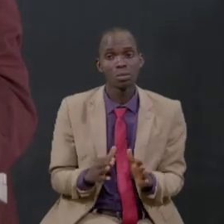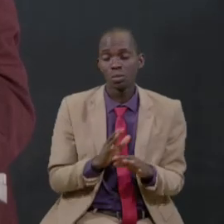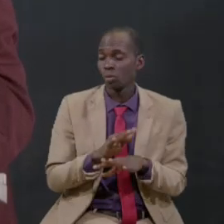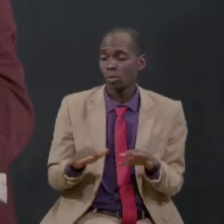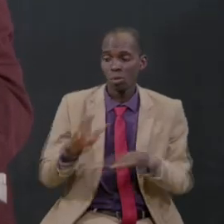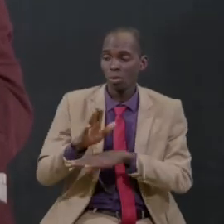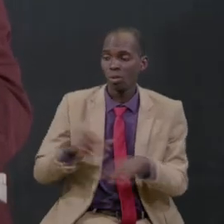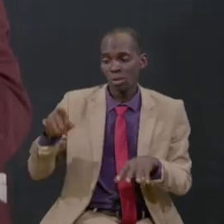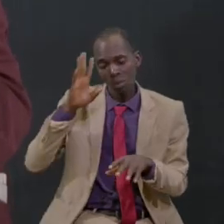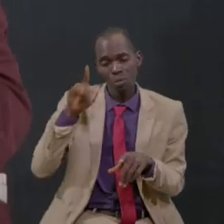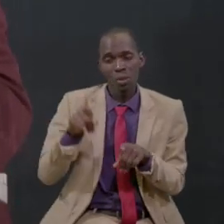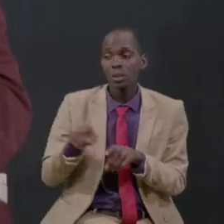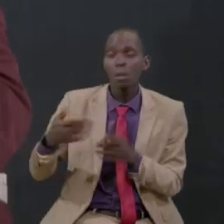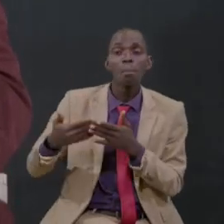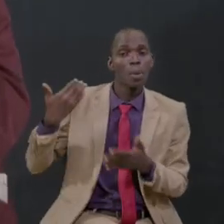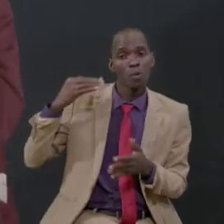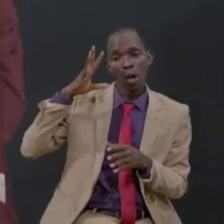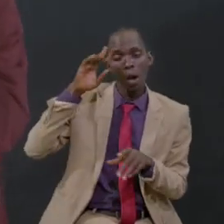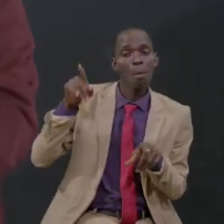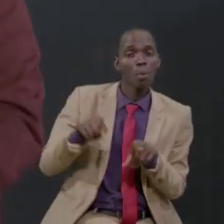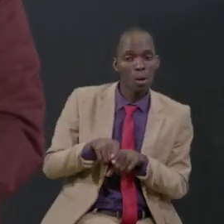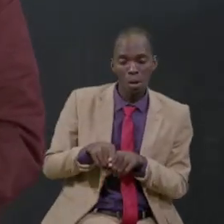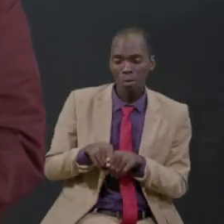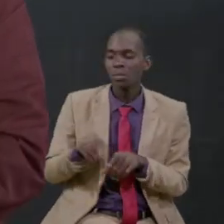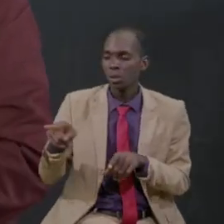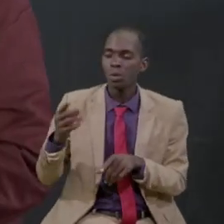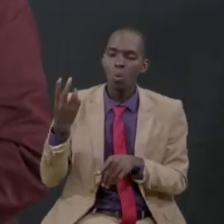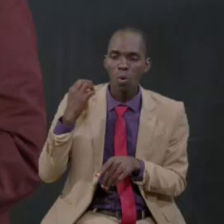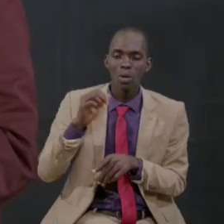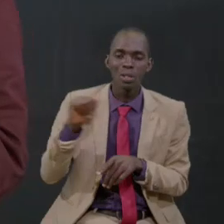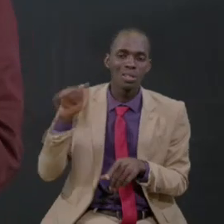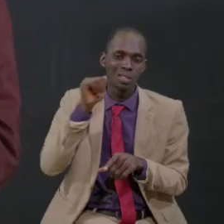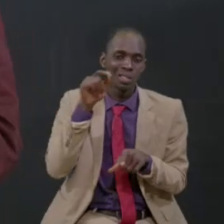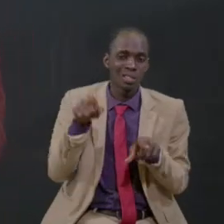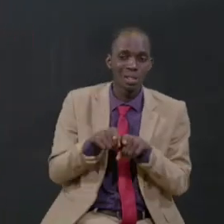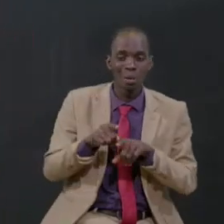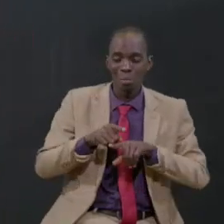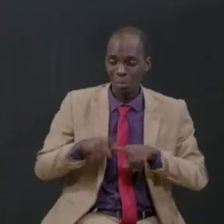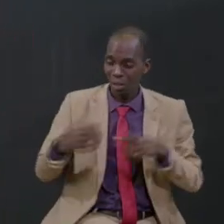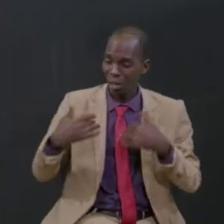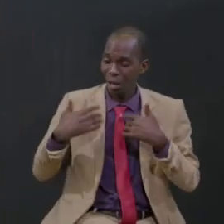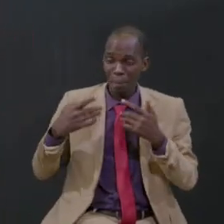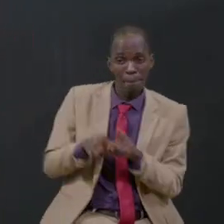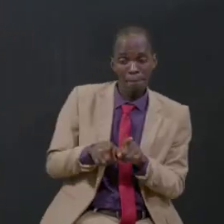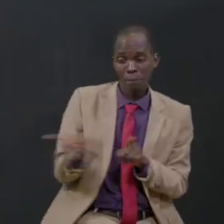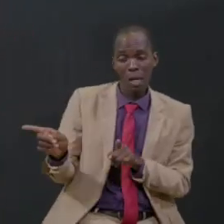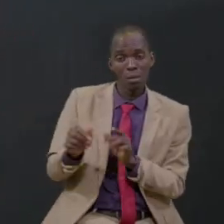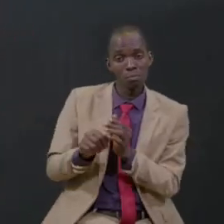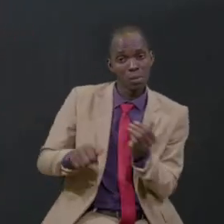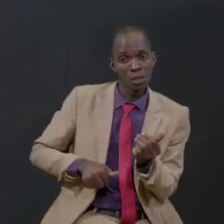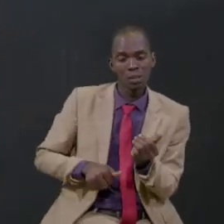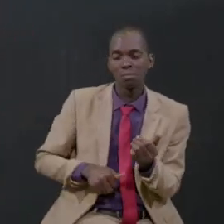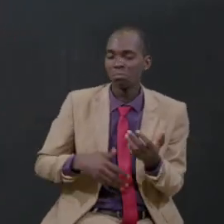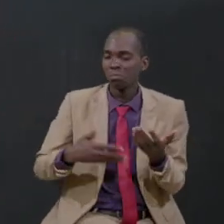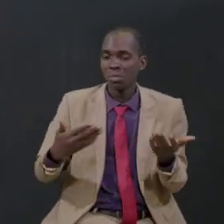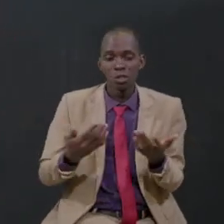He called him sister, he was his sister. But now converted the sinner from the error of his